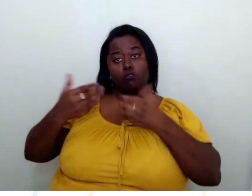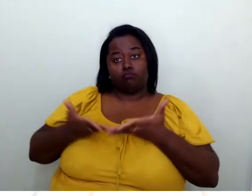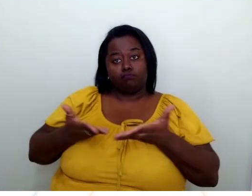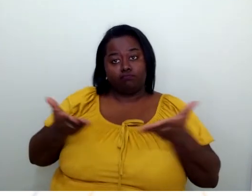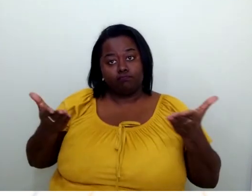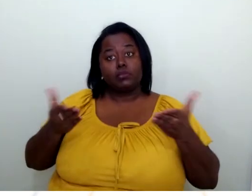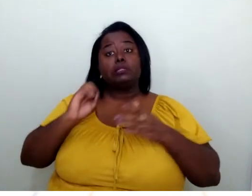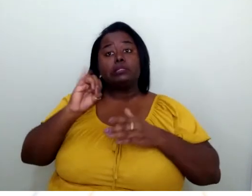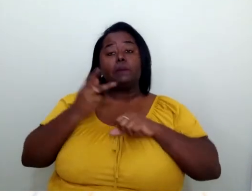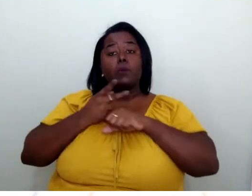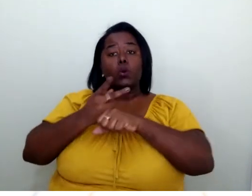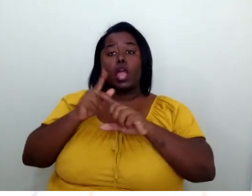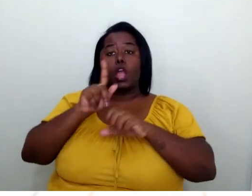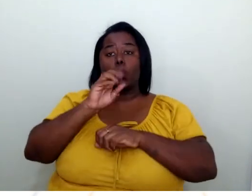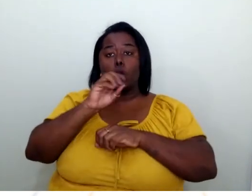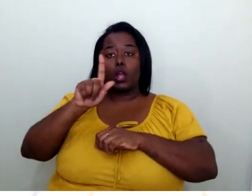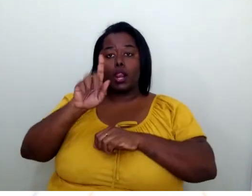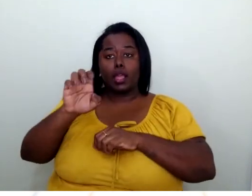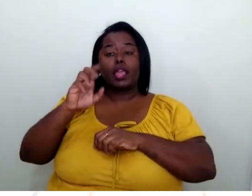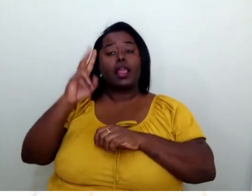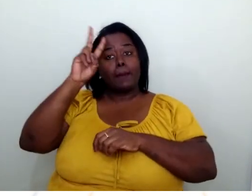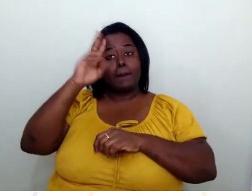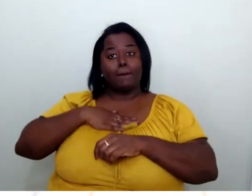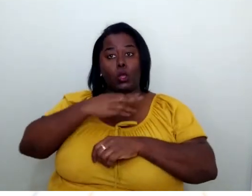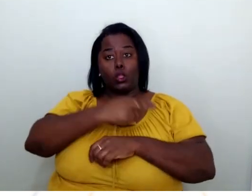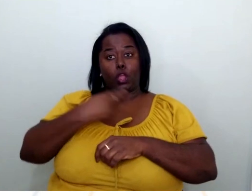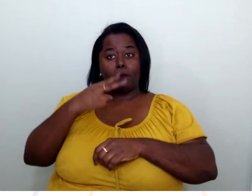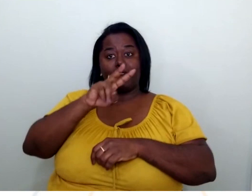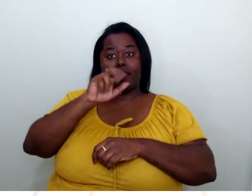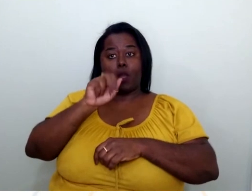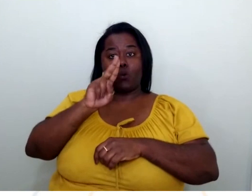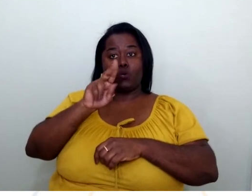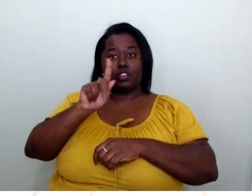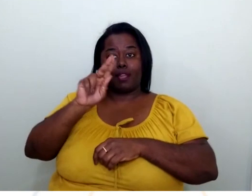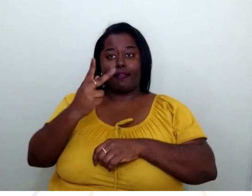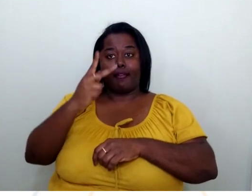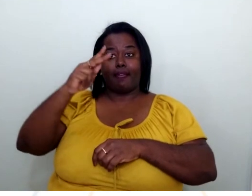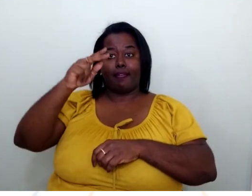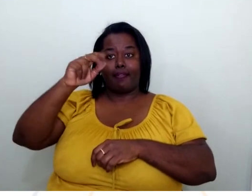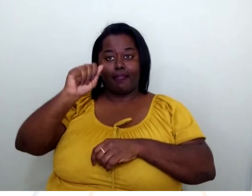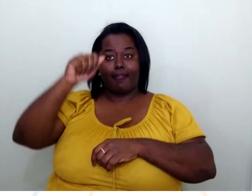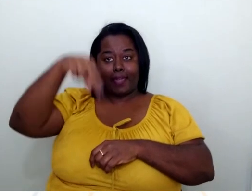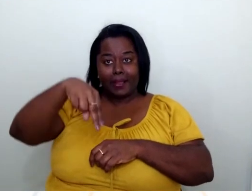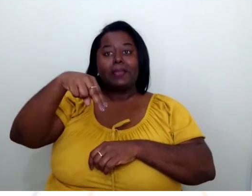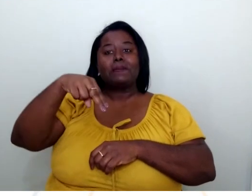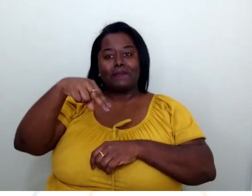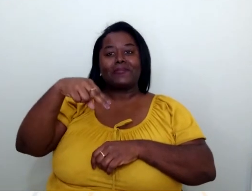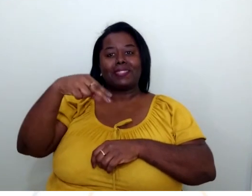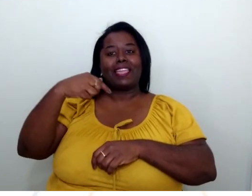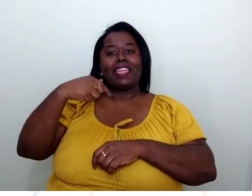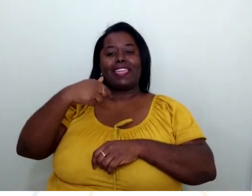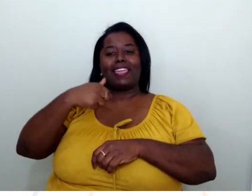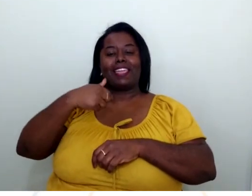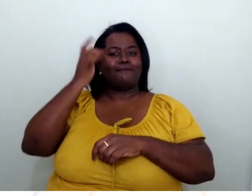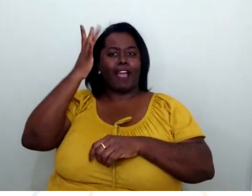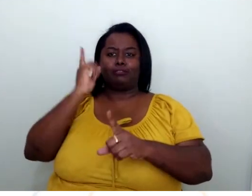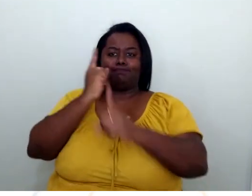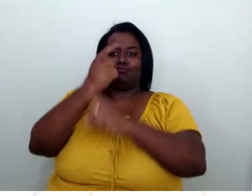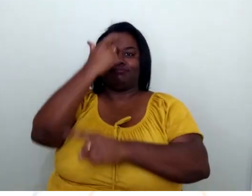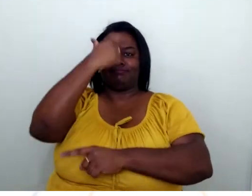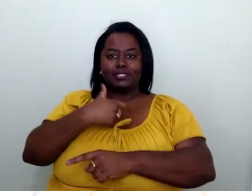they don't have a word to learn, it's ako. I learn through teaching, and I teach to learn. So it's like